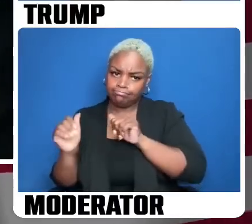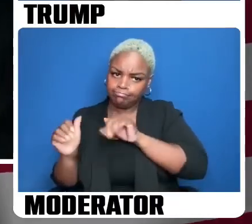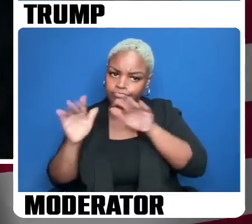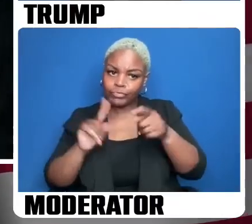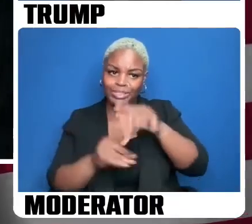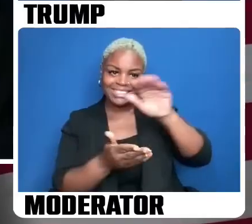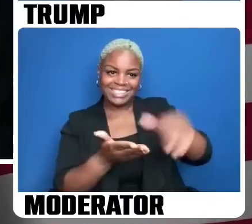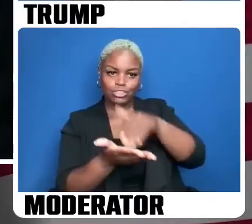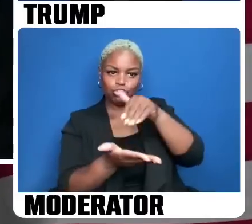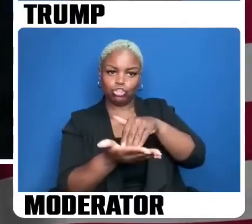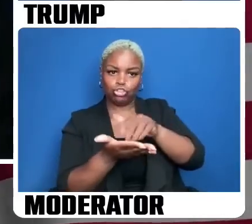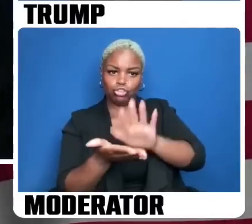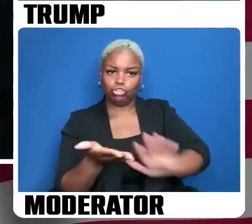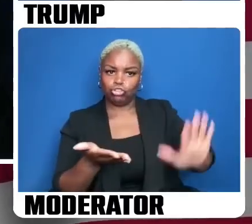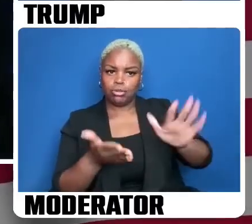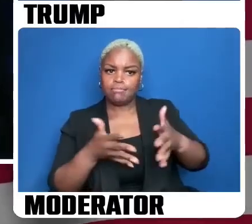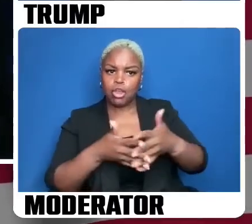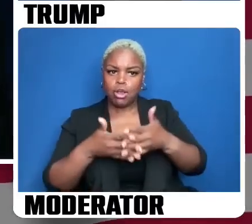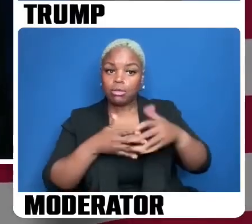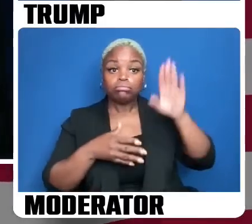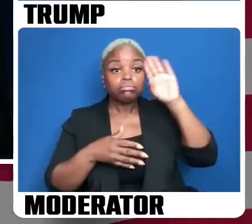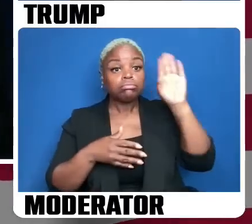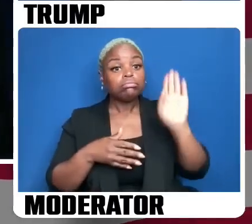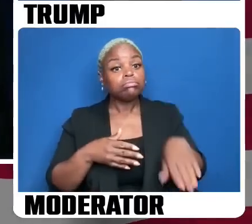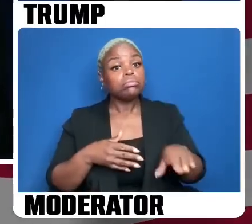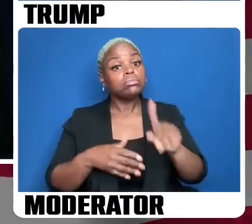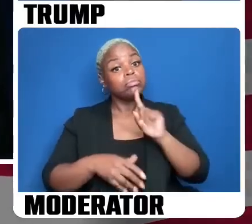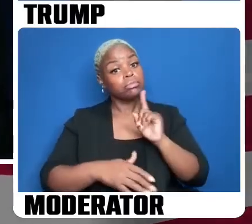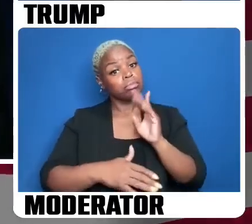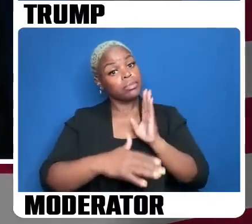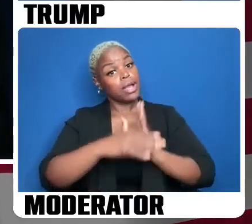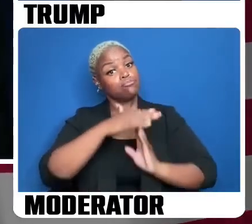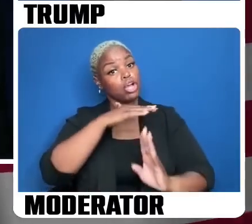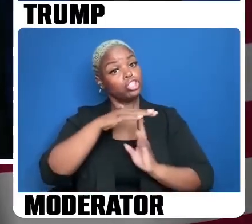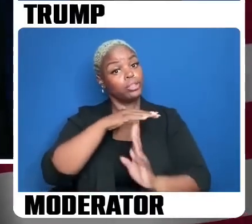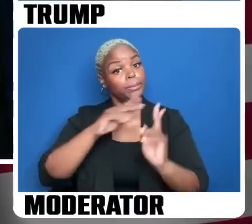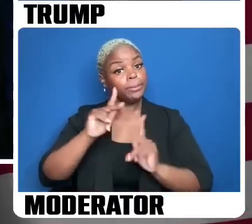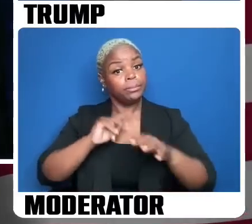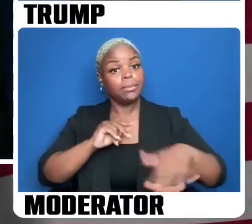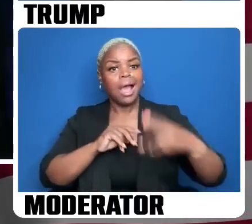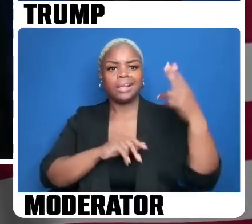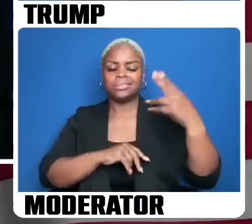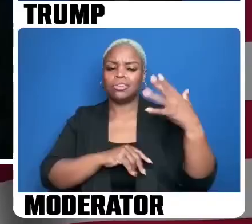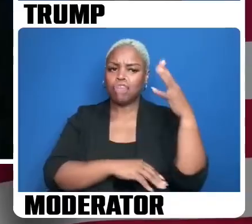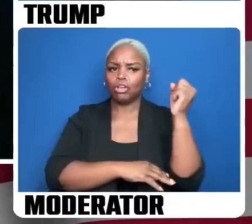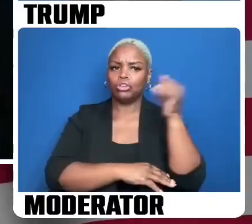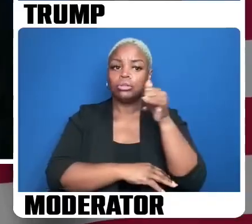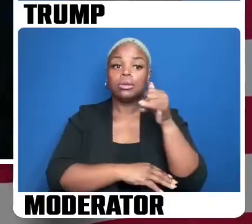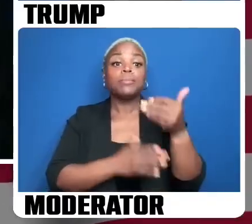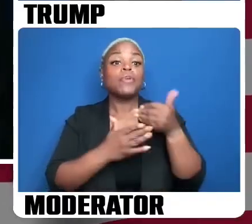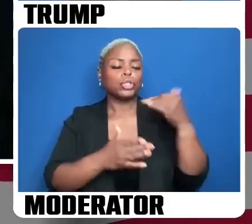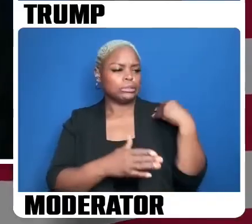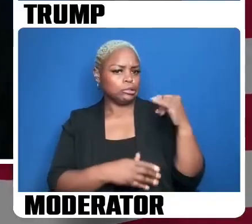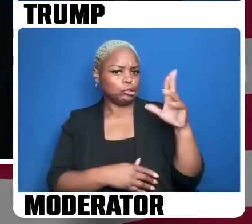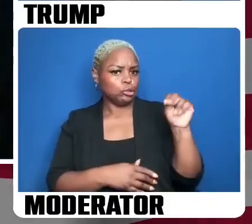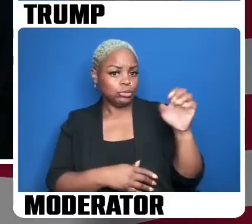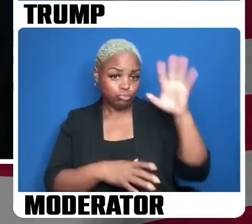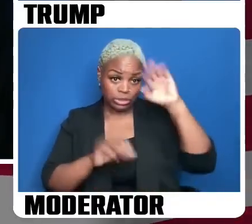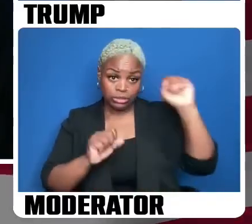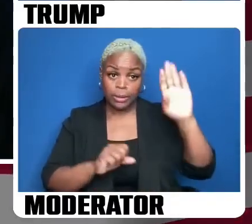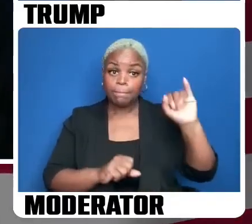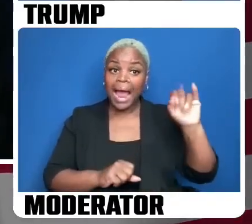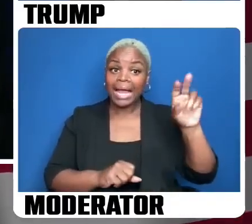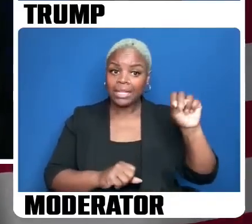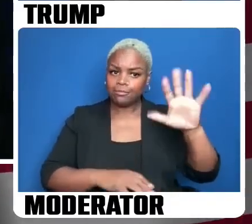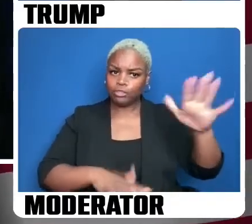Biden administration. This past June, President Biden imposed tough new asylum restrictions. We know the numbers since then have dropped significantly.